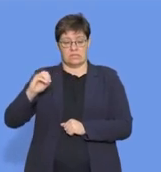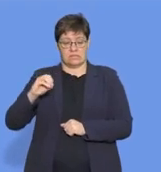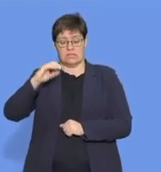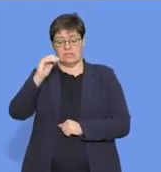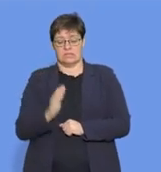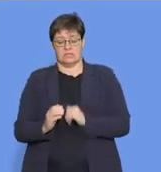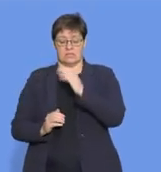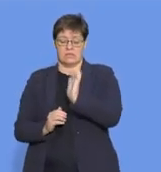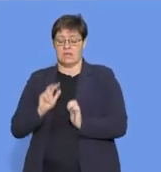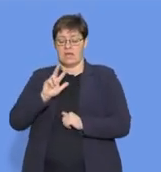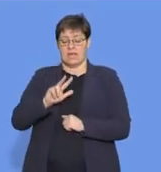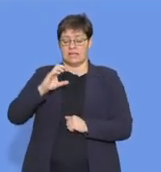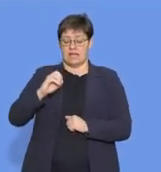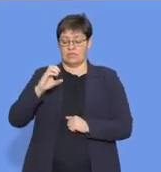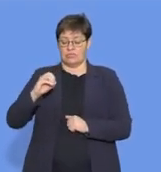times